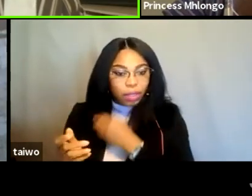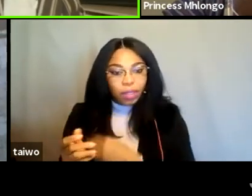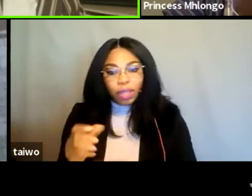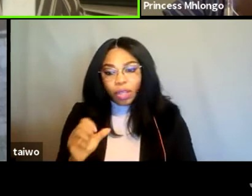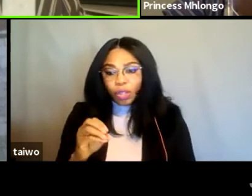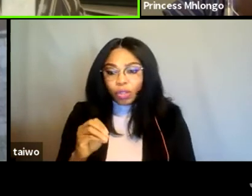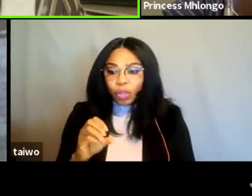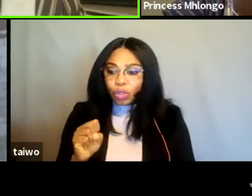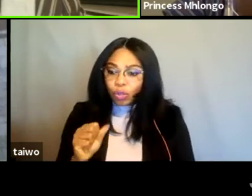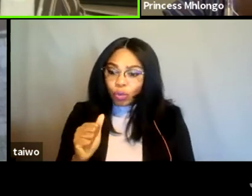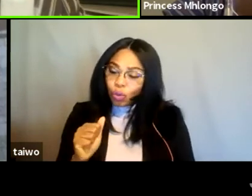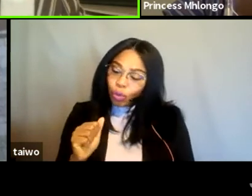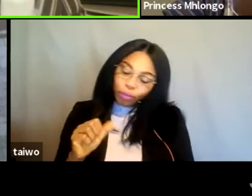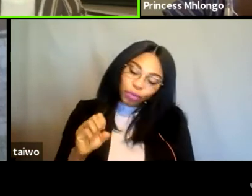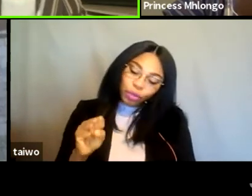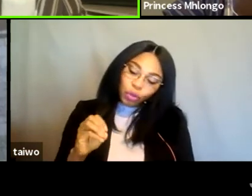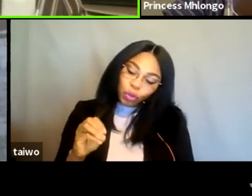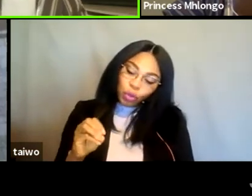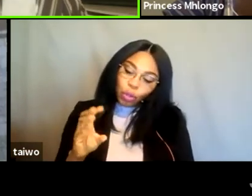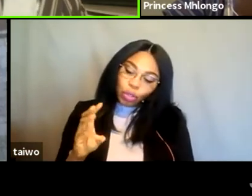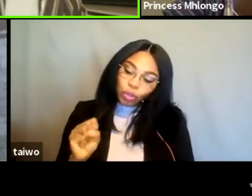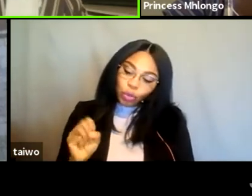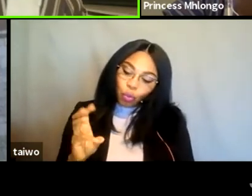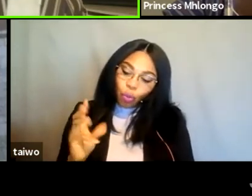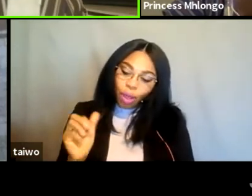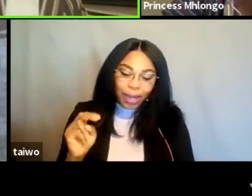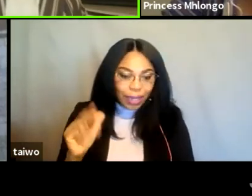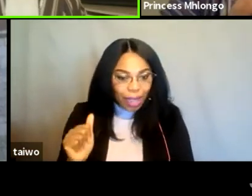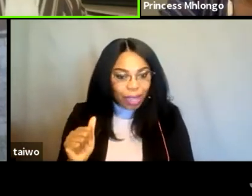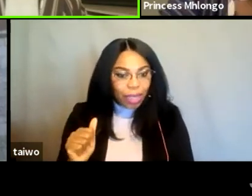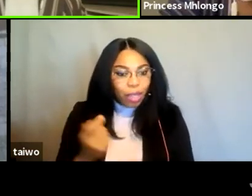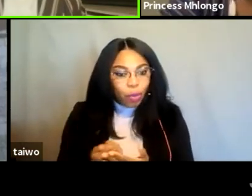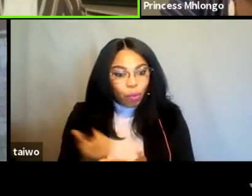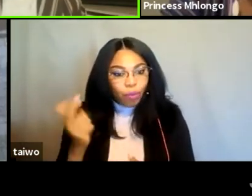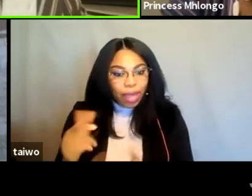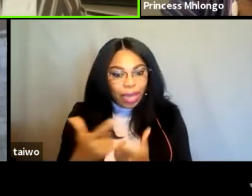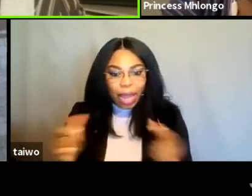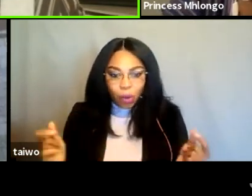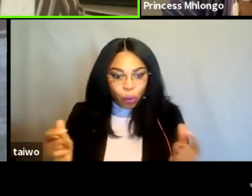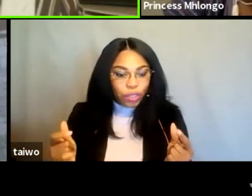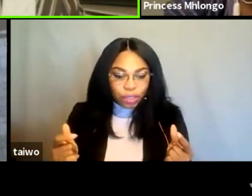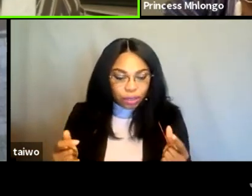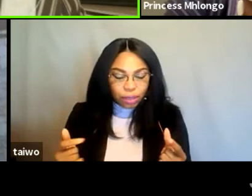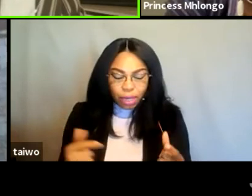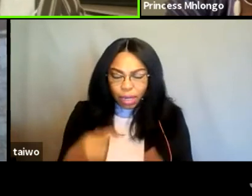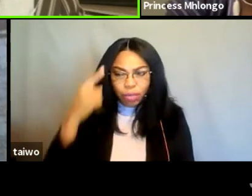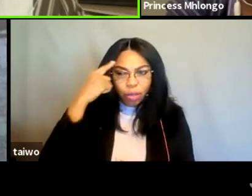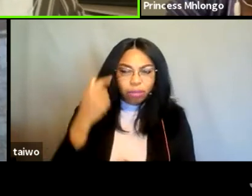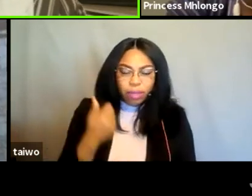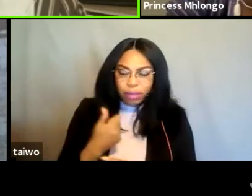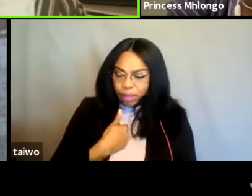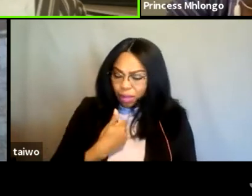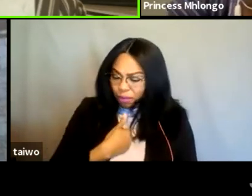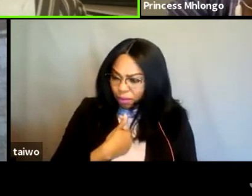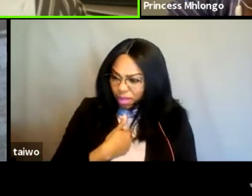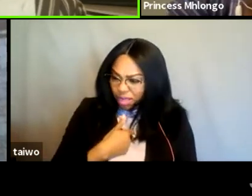as a language was not going to be heard on the film. And I thought to myself, first of all, this whole drama of speaking